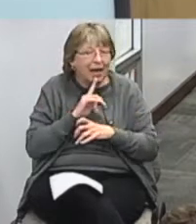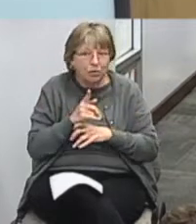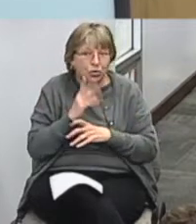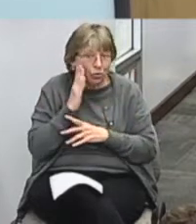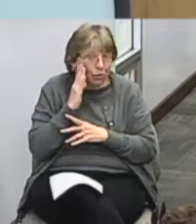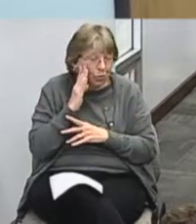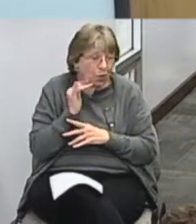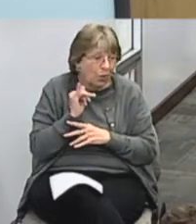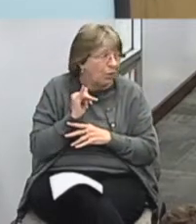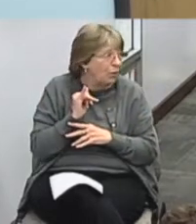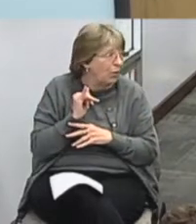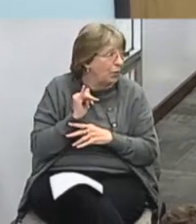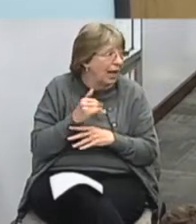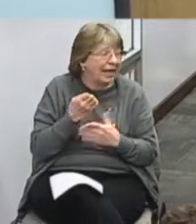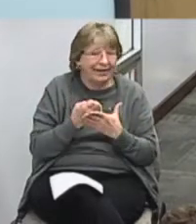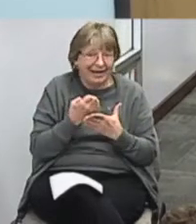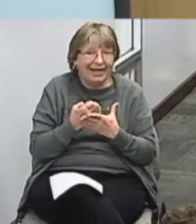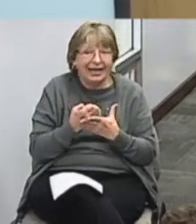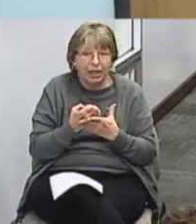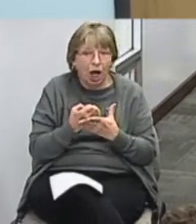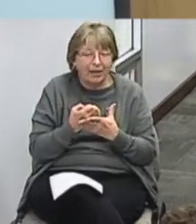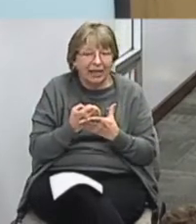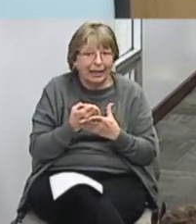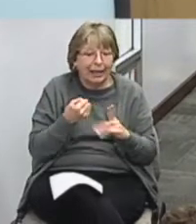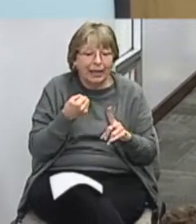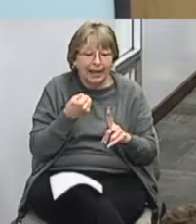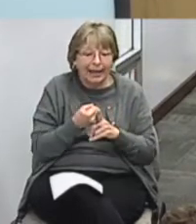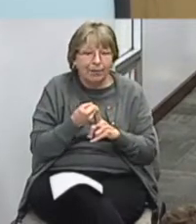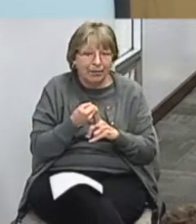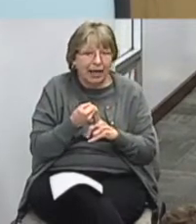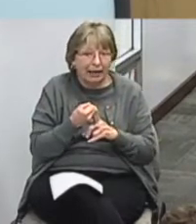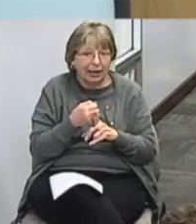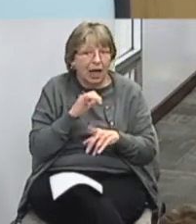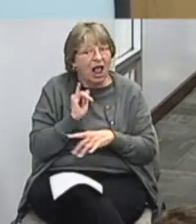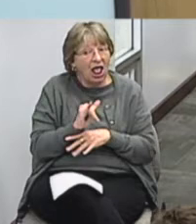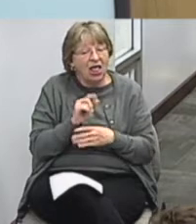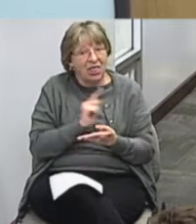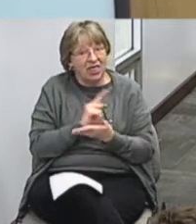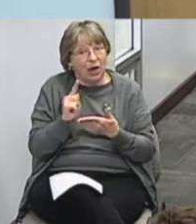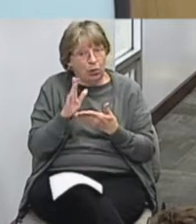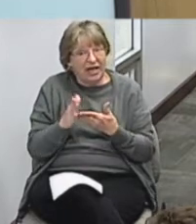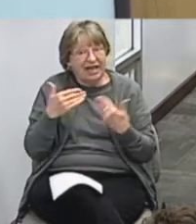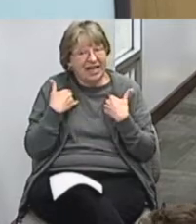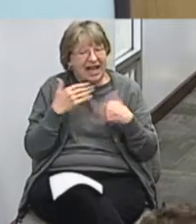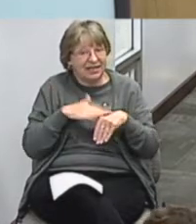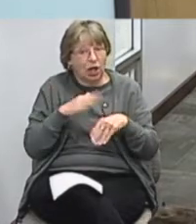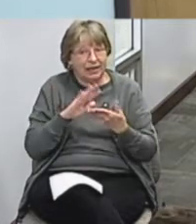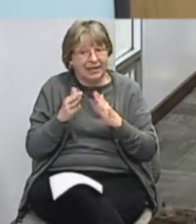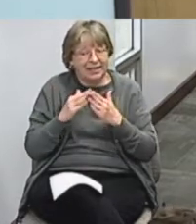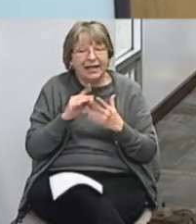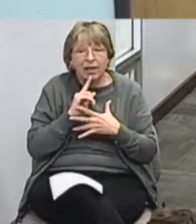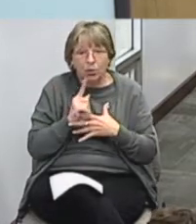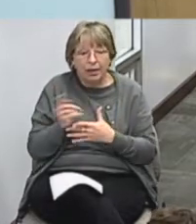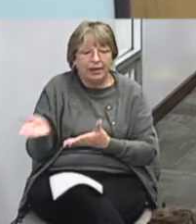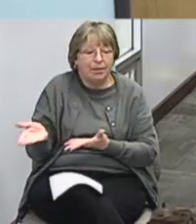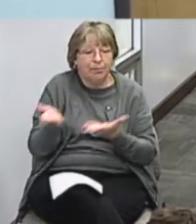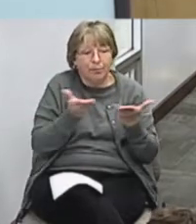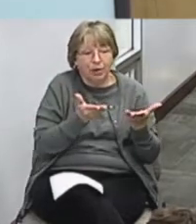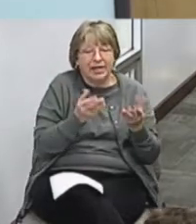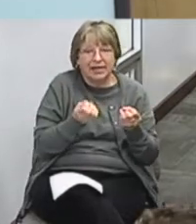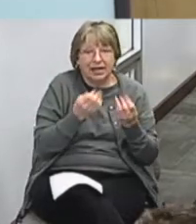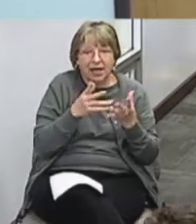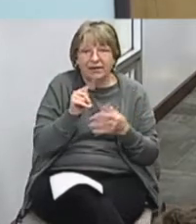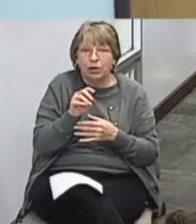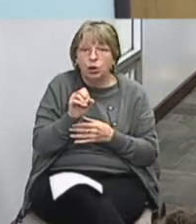aware of the economic impact that that weekend does have on our city. It really does bring in a lot of tourism